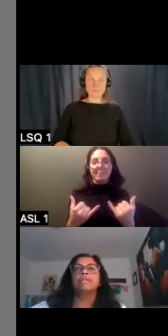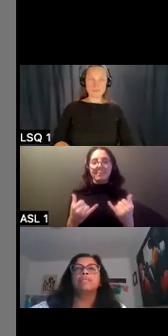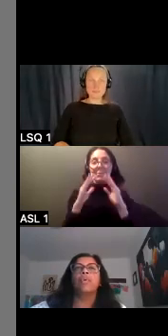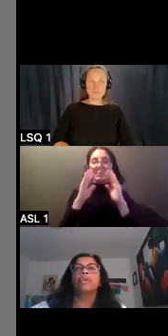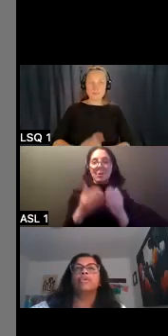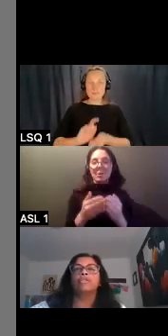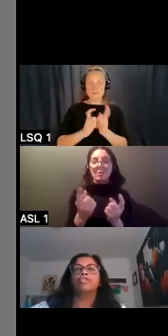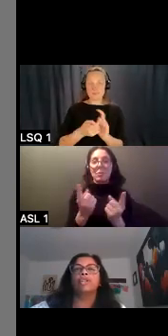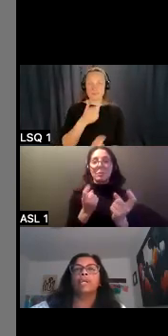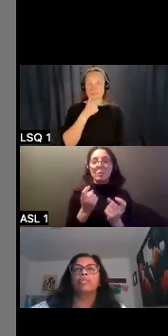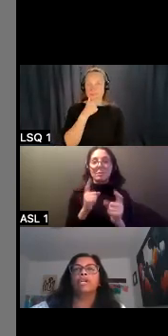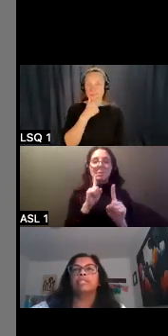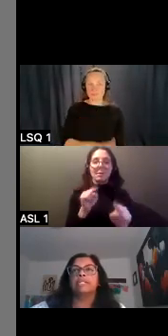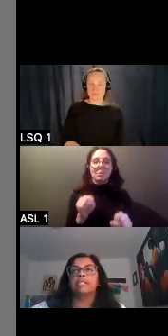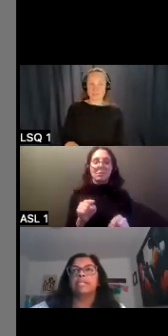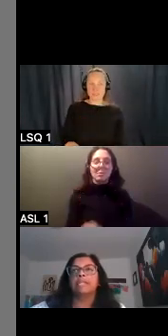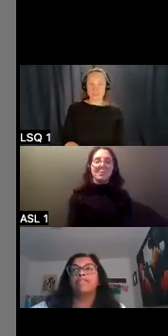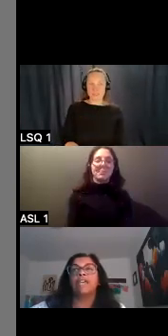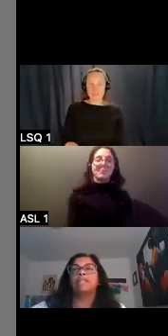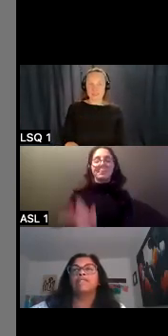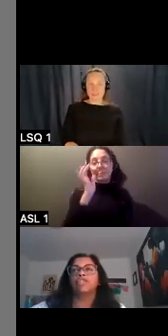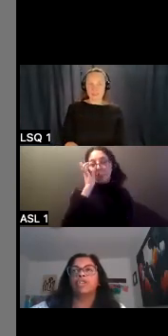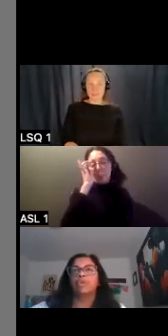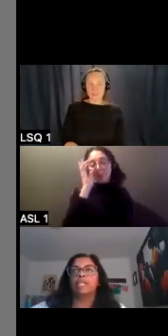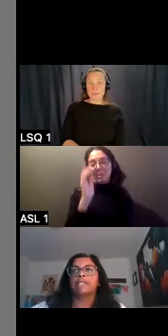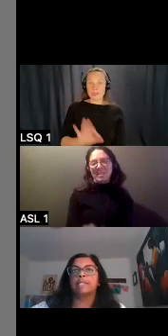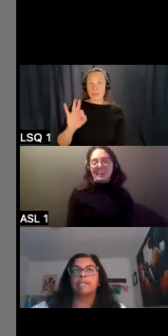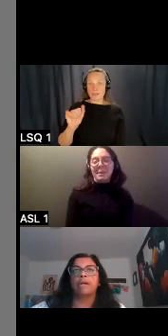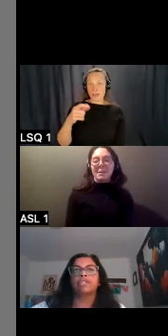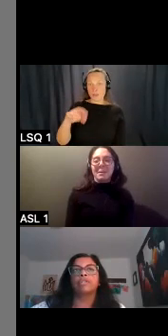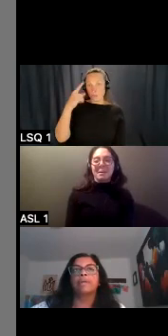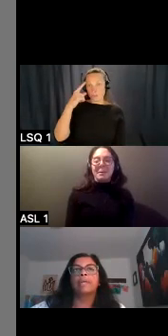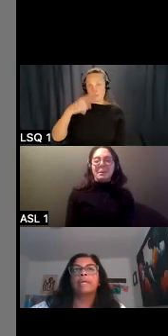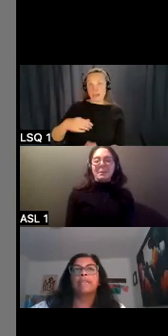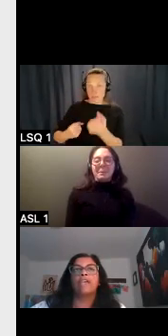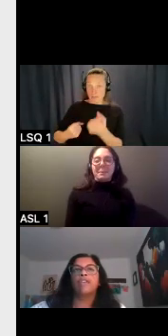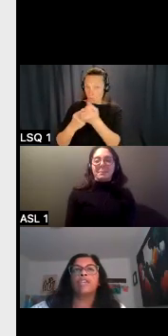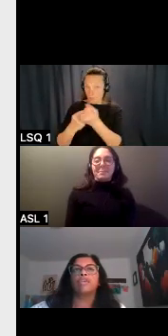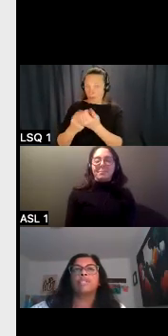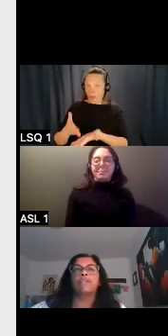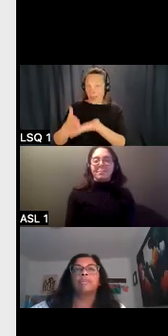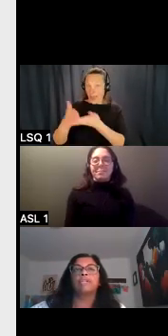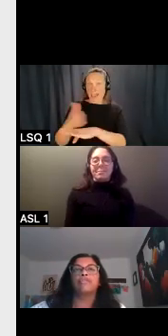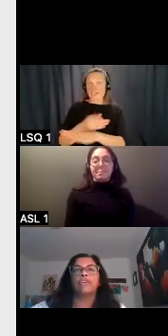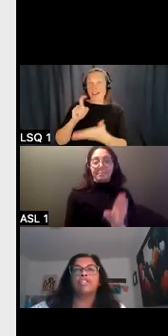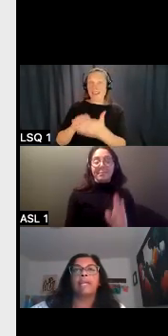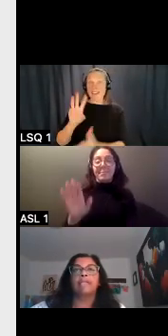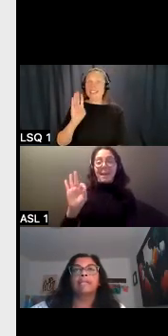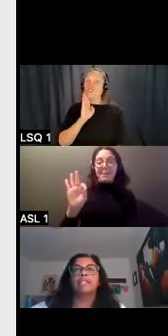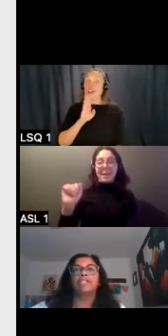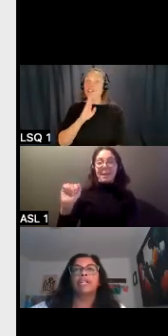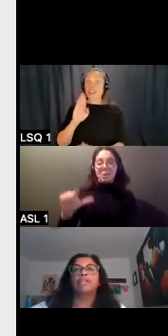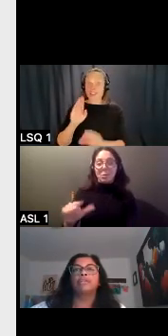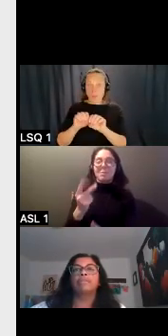can support you as you generate project ideas in advance of the January 6th launch. The FAQ is available in French